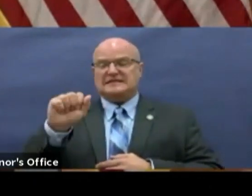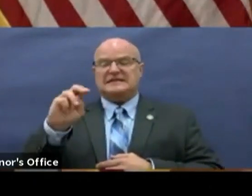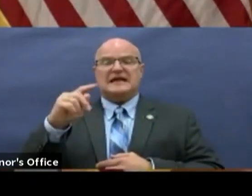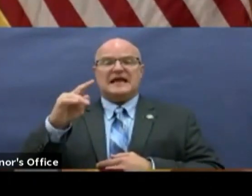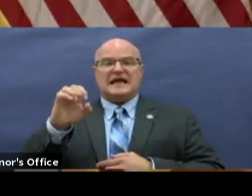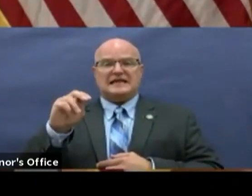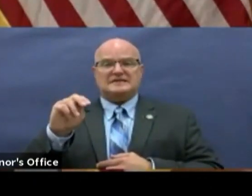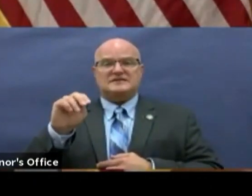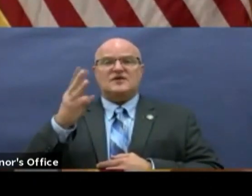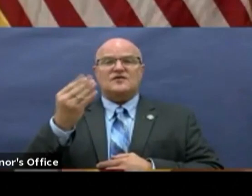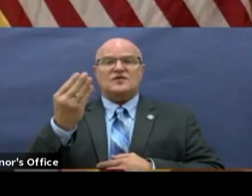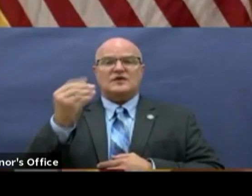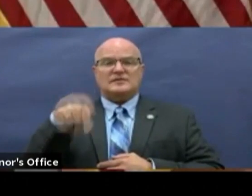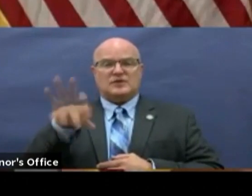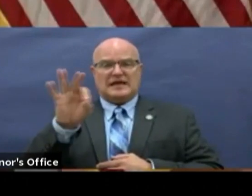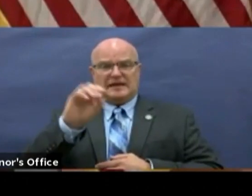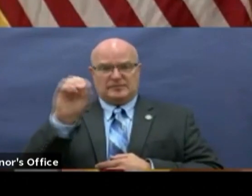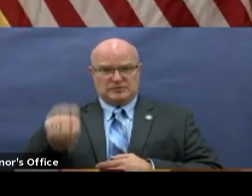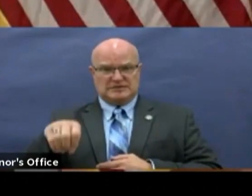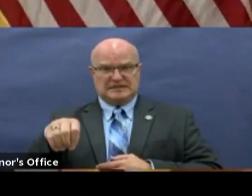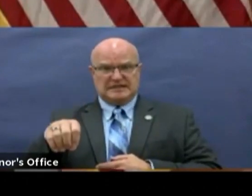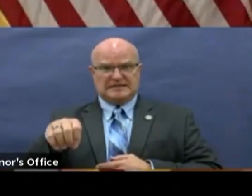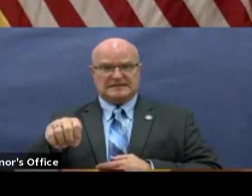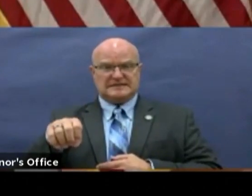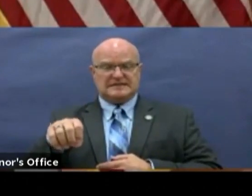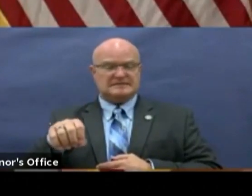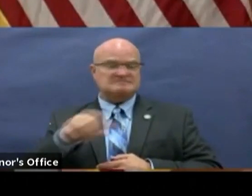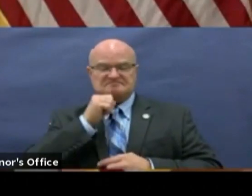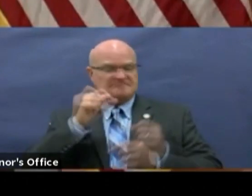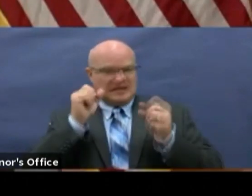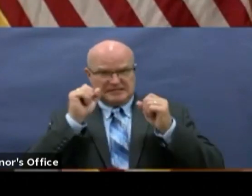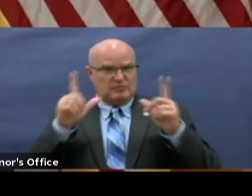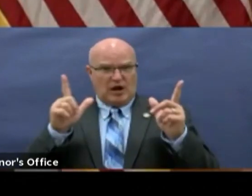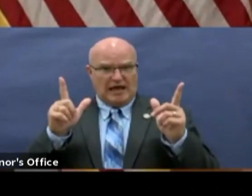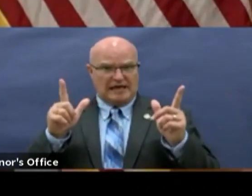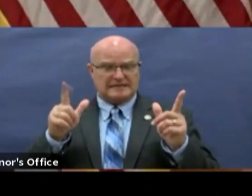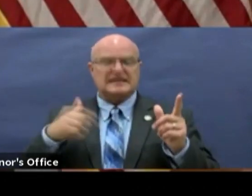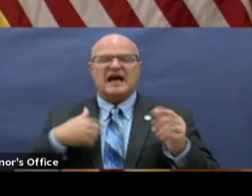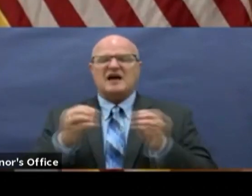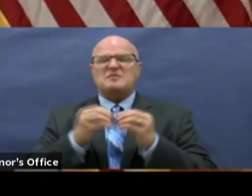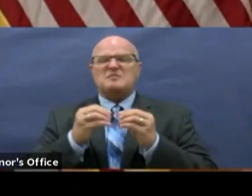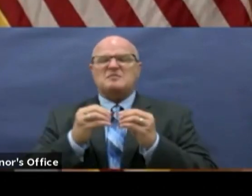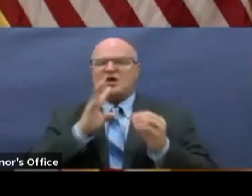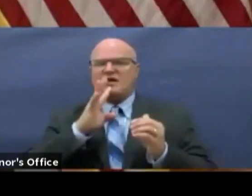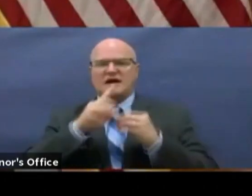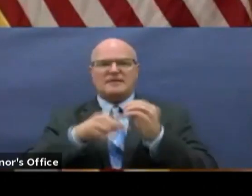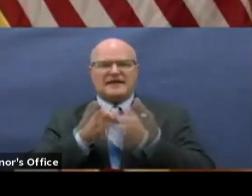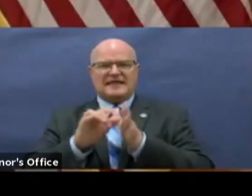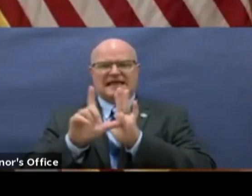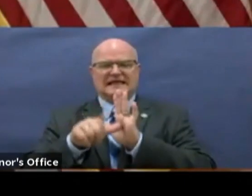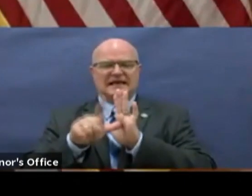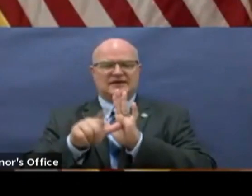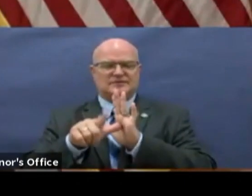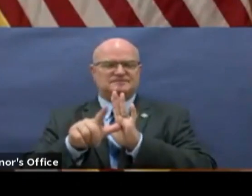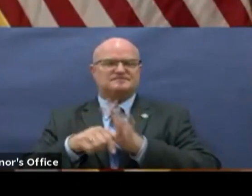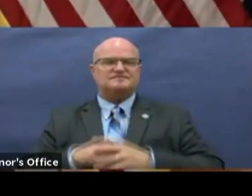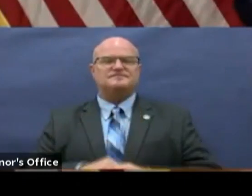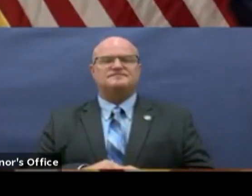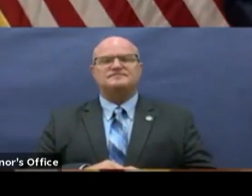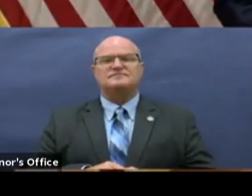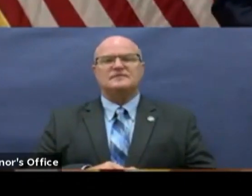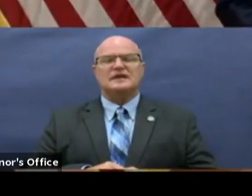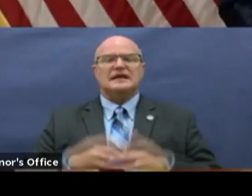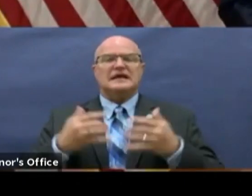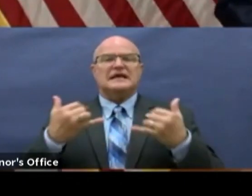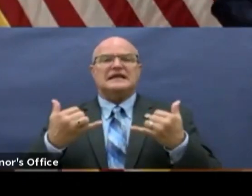was 14.9%. Not any surprises there. I'll have more to say about that positivity rate. If we can